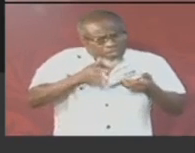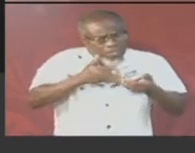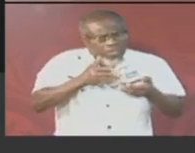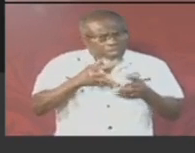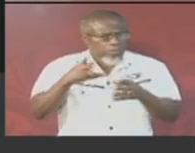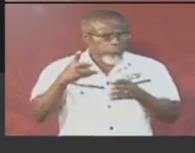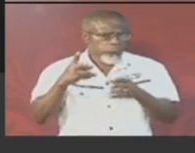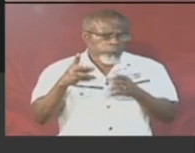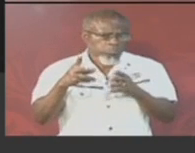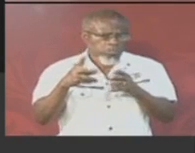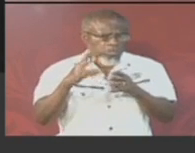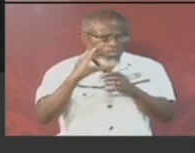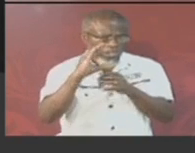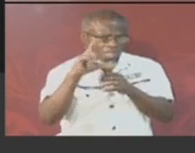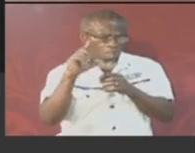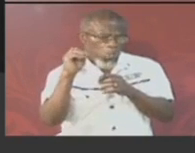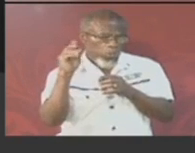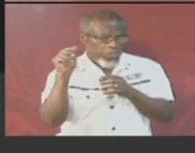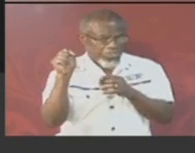people with